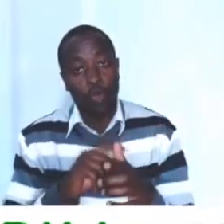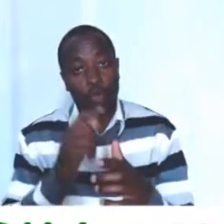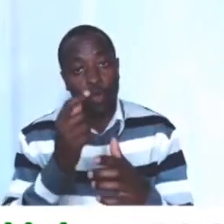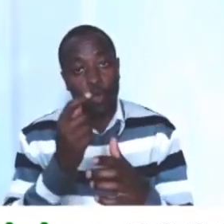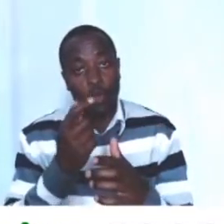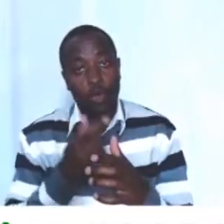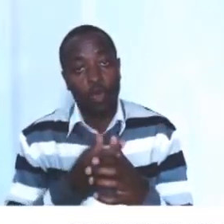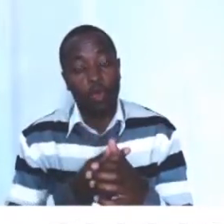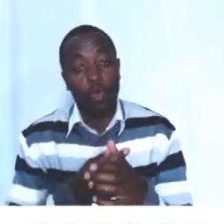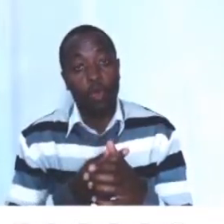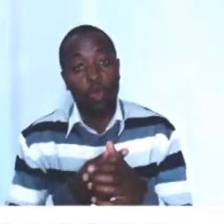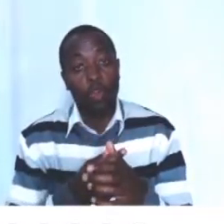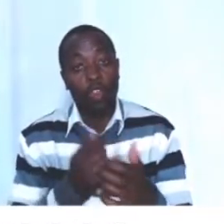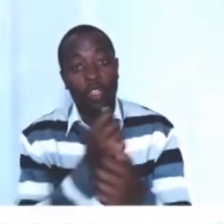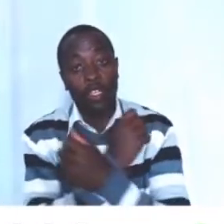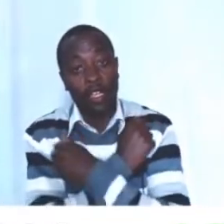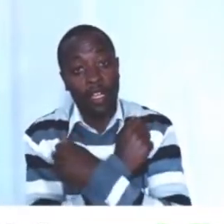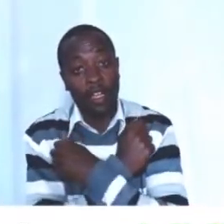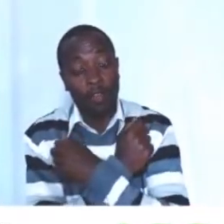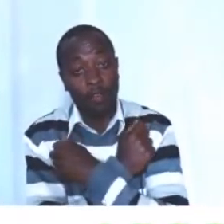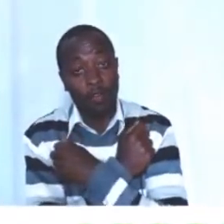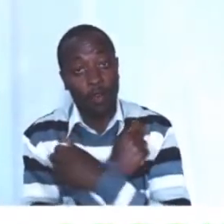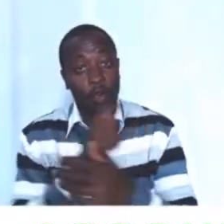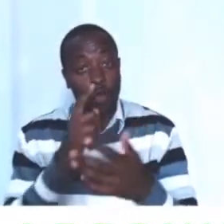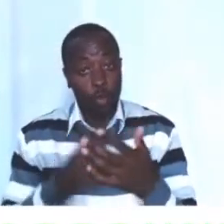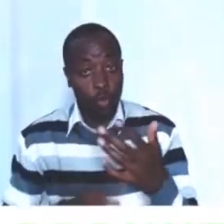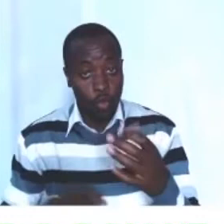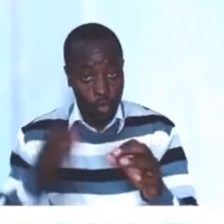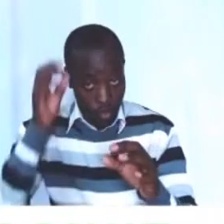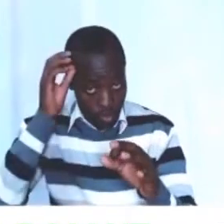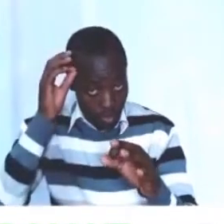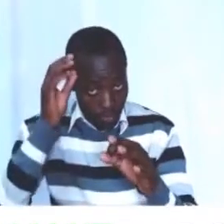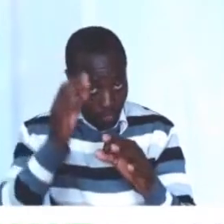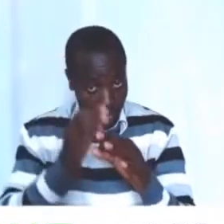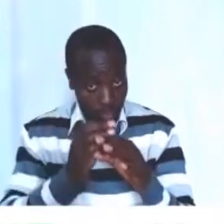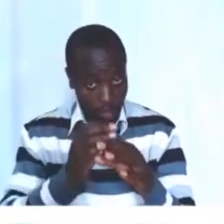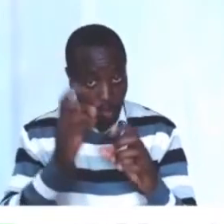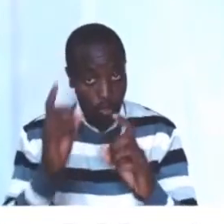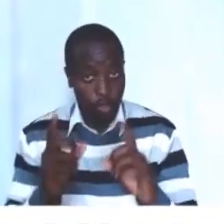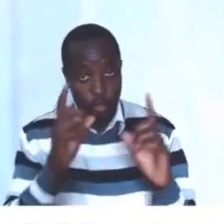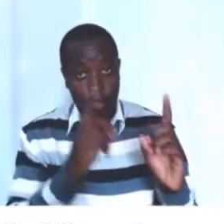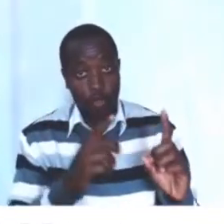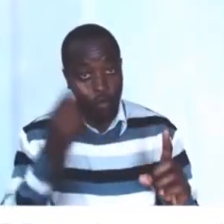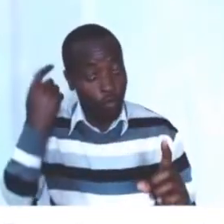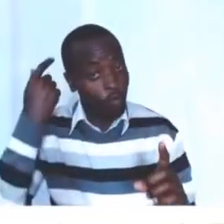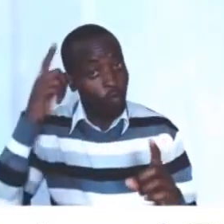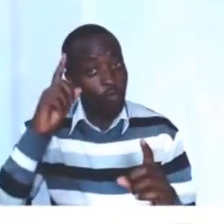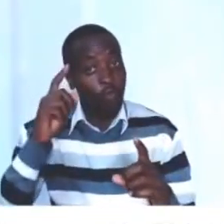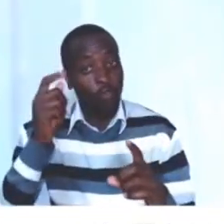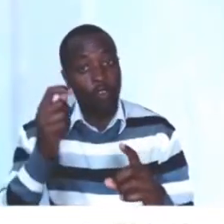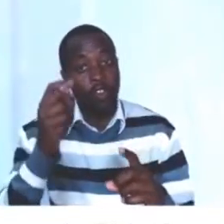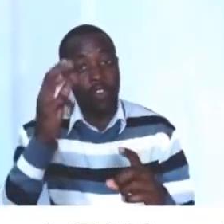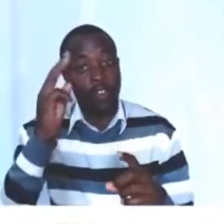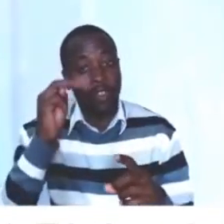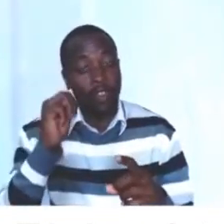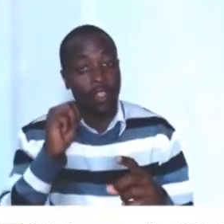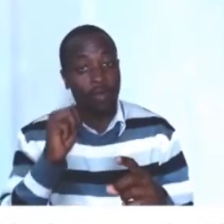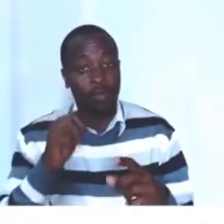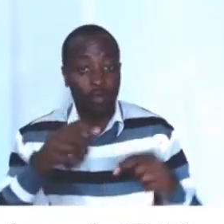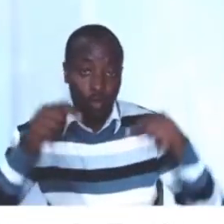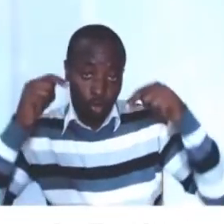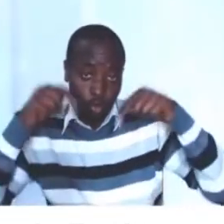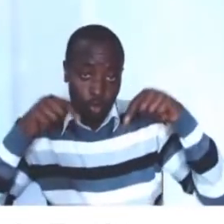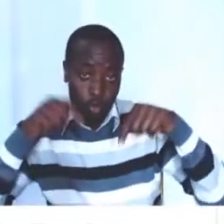They are interested in only what their faith will do for them in this life. And no wonder today you find most